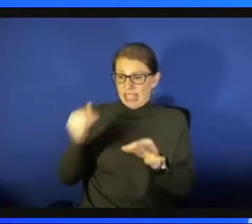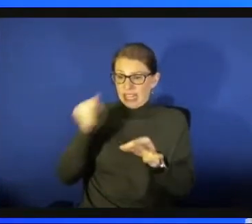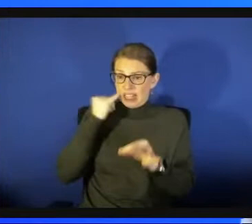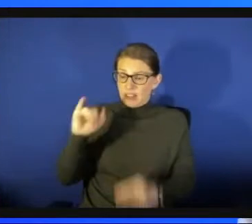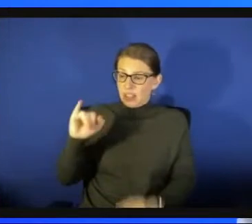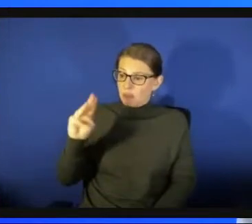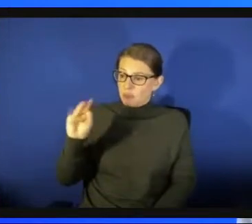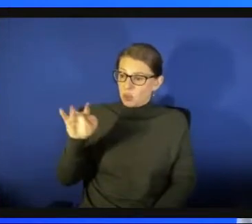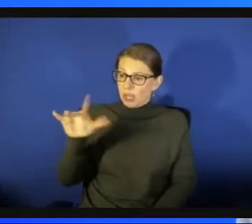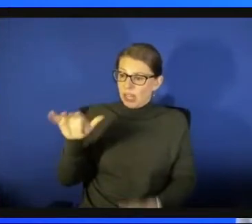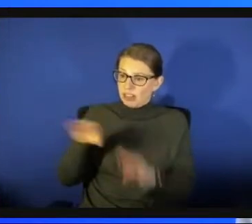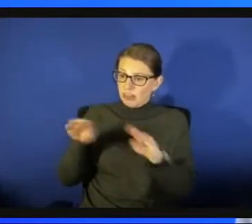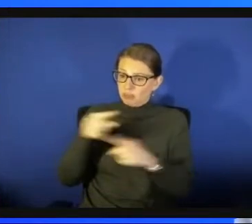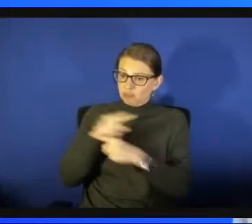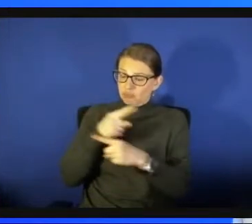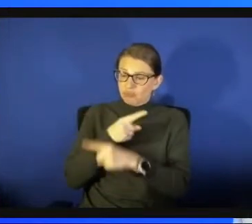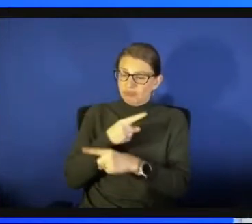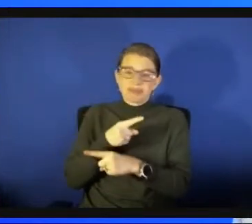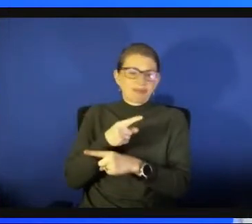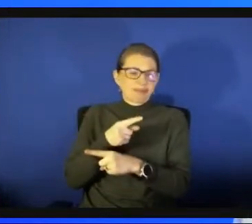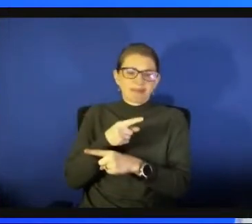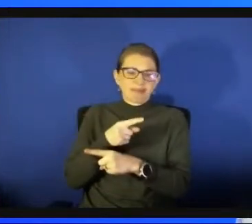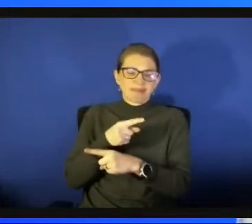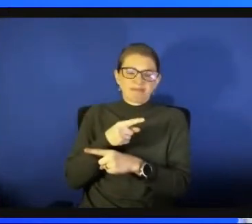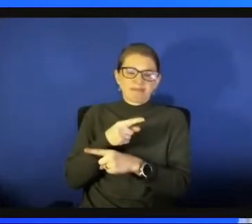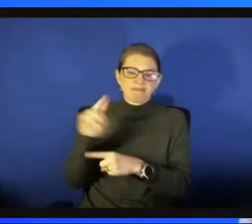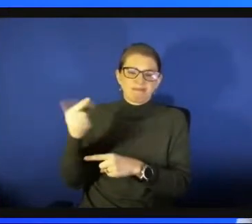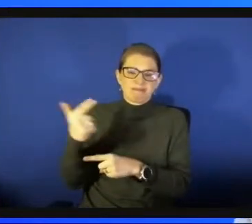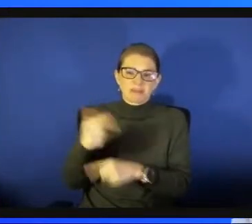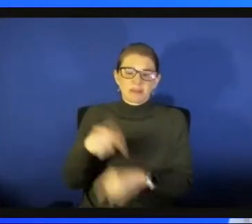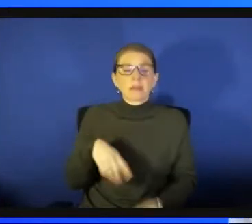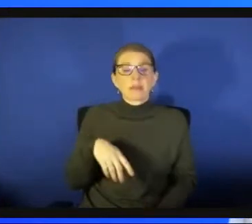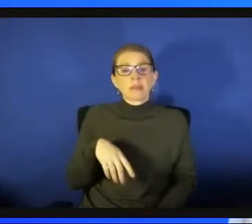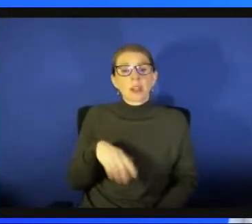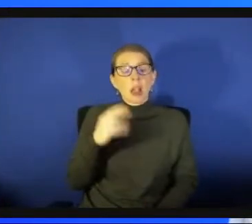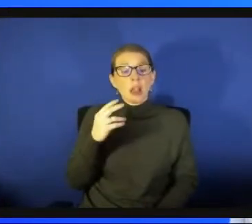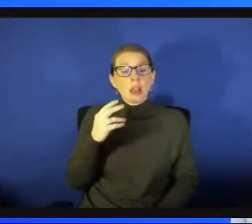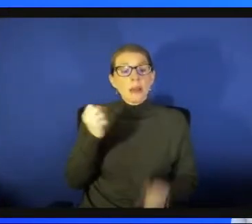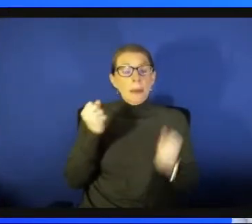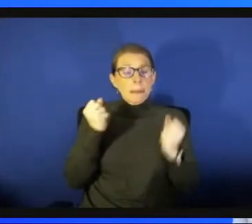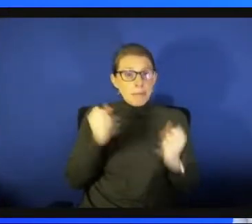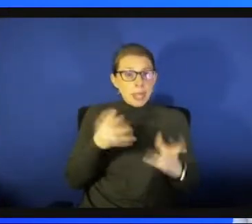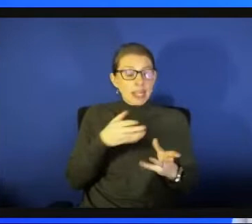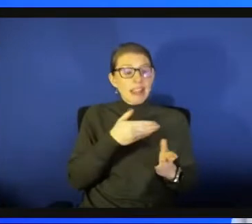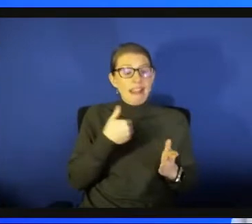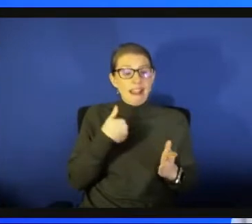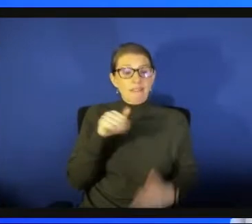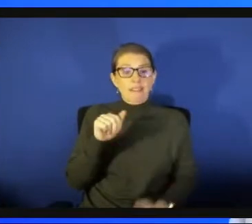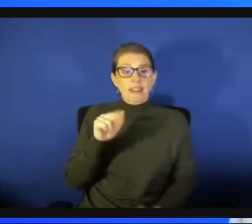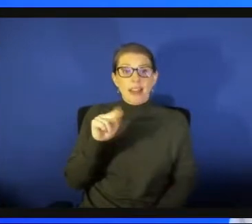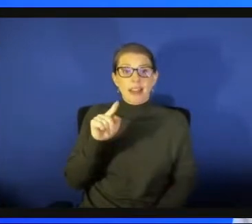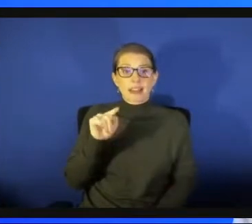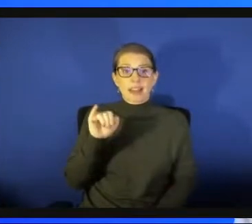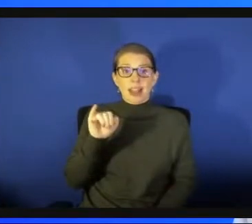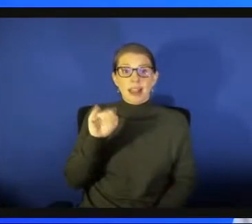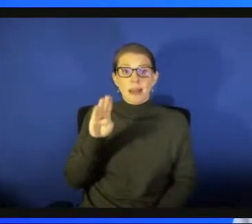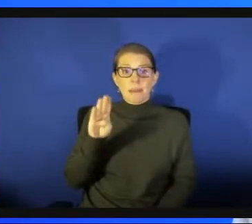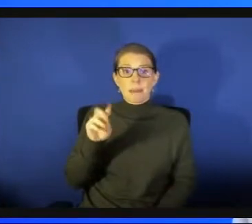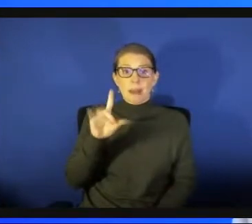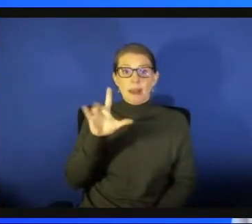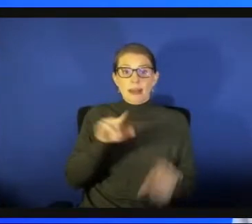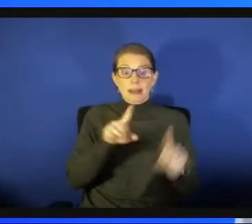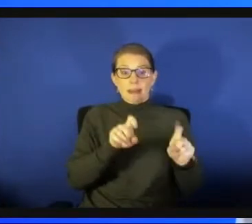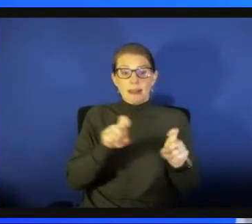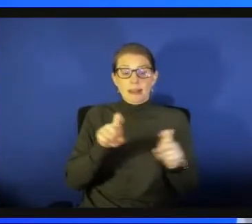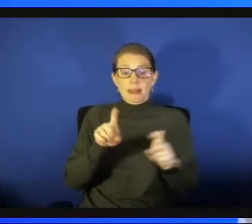for a variety of reasons. First of all, there are a lot of companies that have antibody tests. So basically what you are looking for in that test is they are testing your